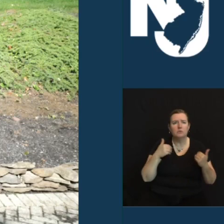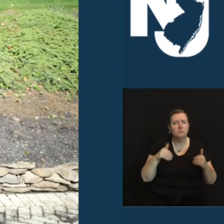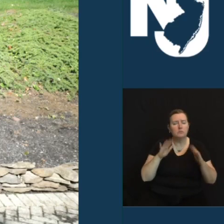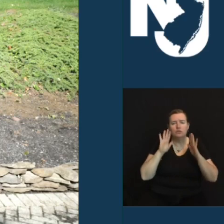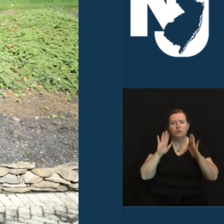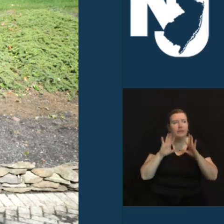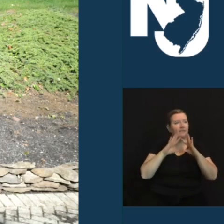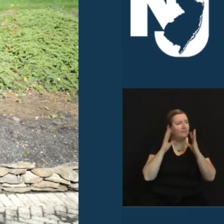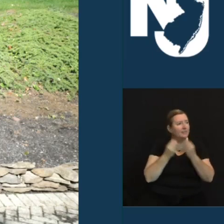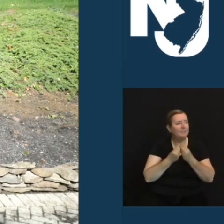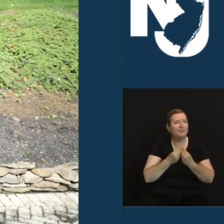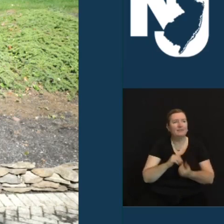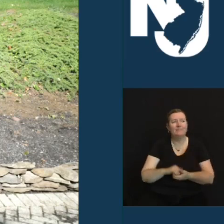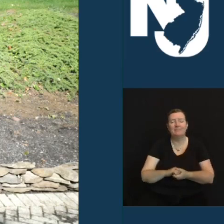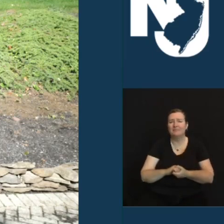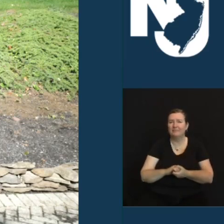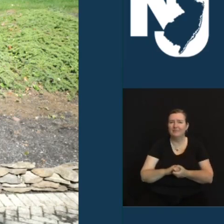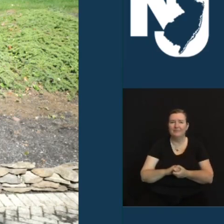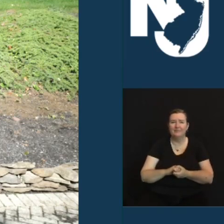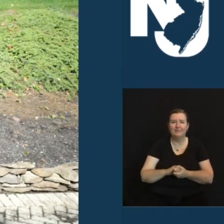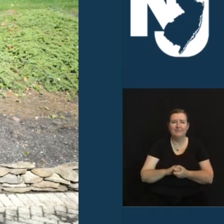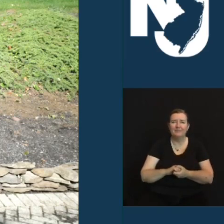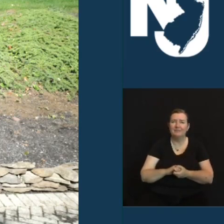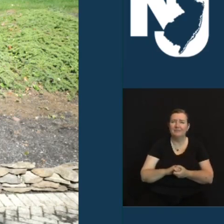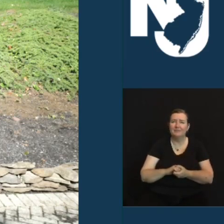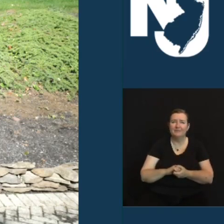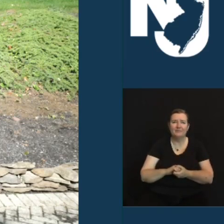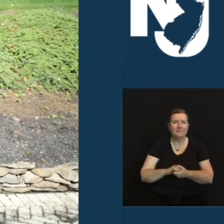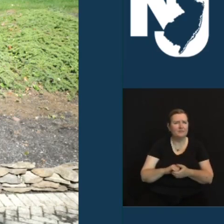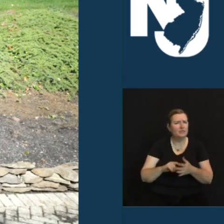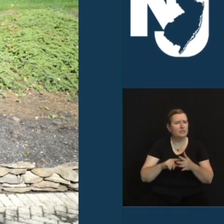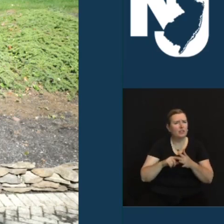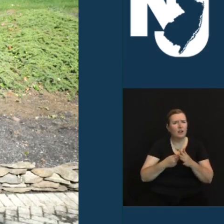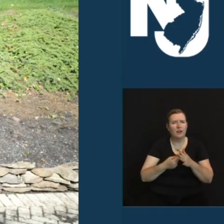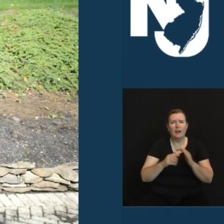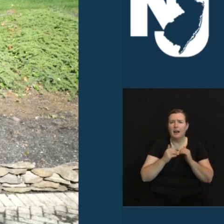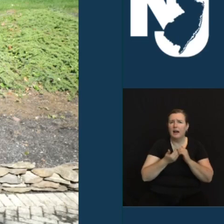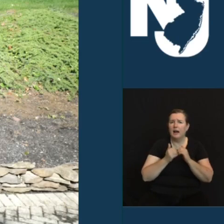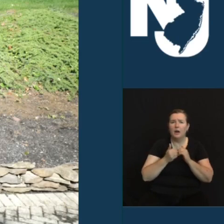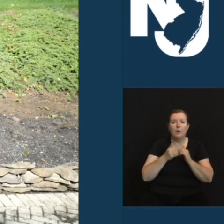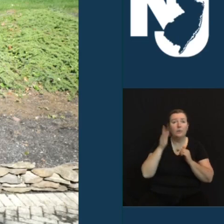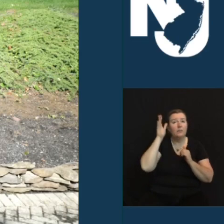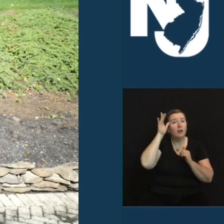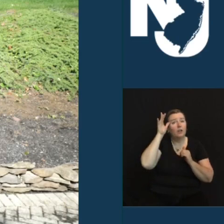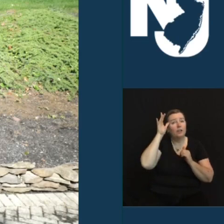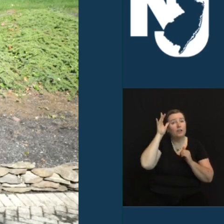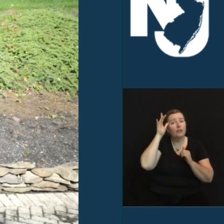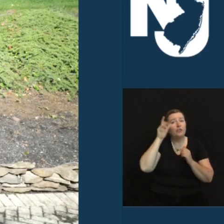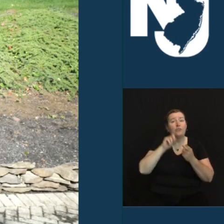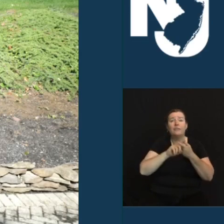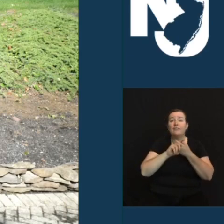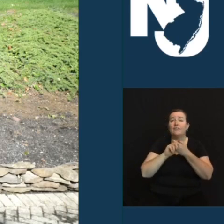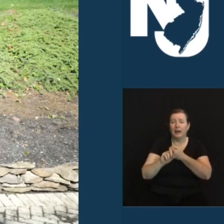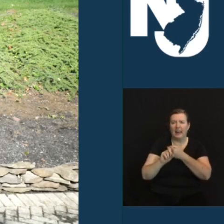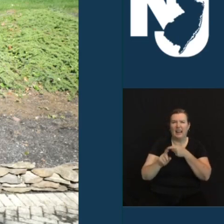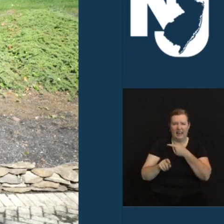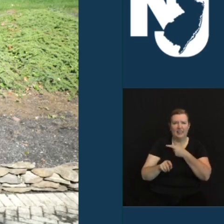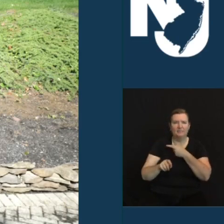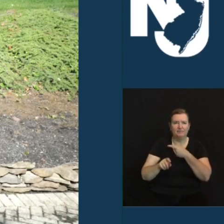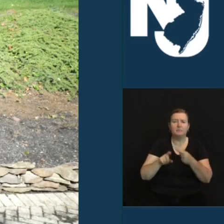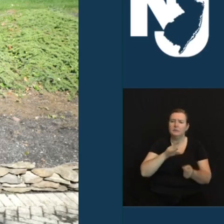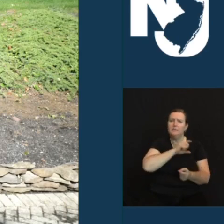And it started, if I'm not mistaken, Dad had a friend, or has a friend who's a policeman in